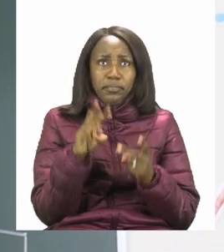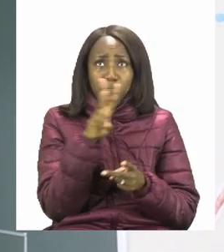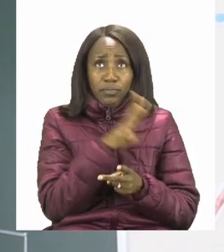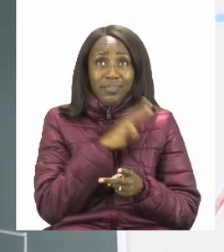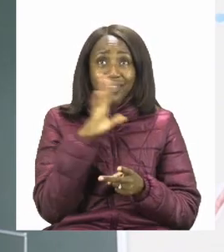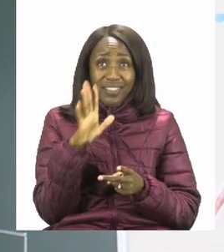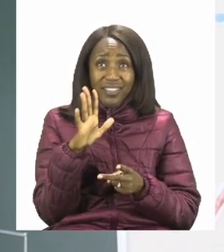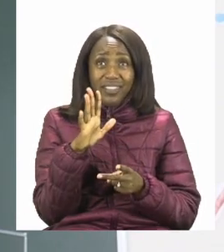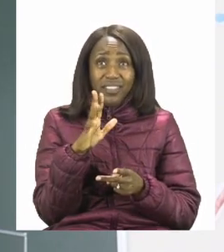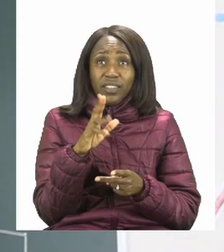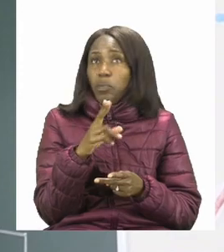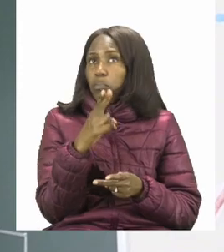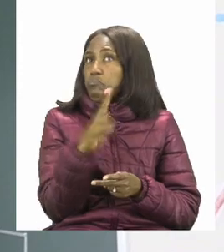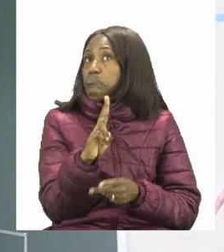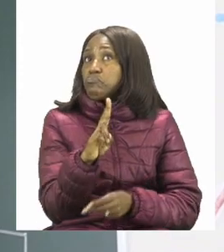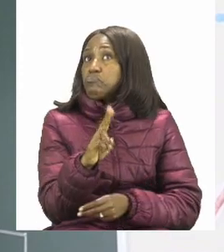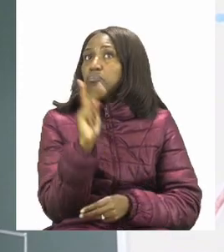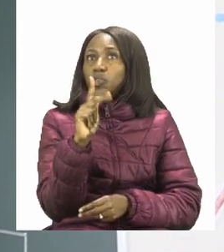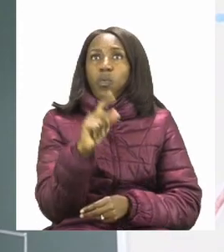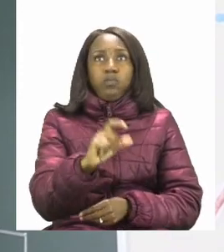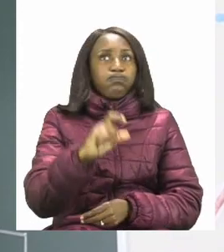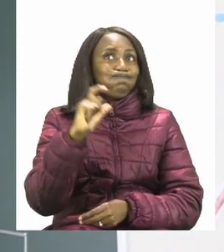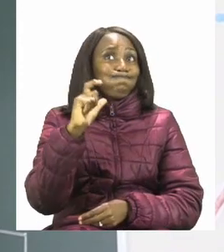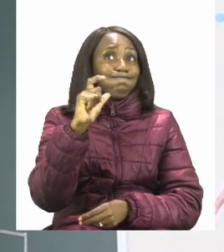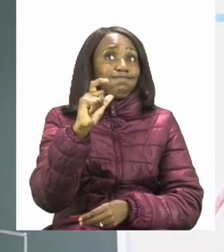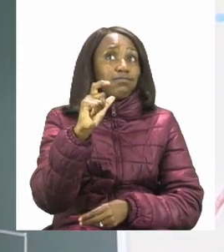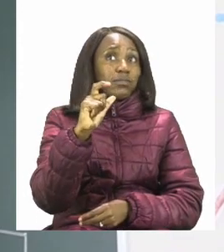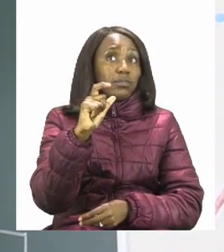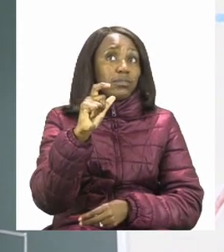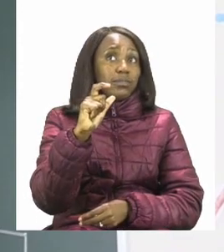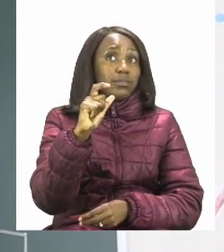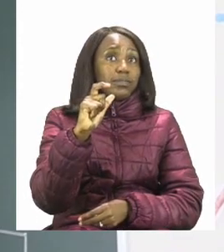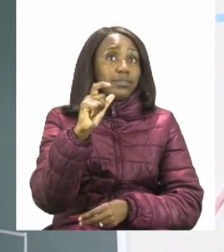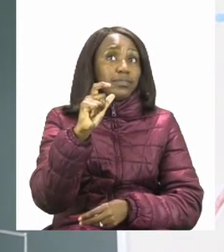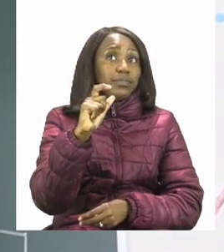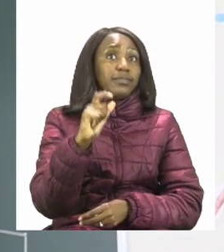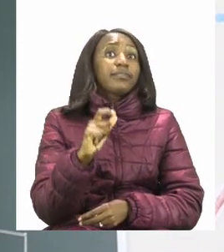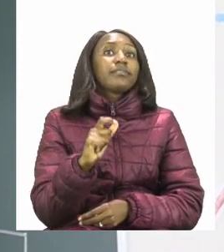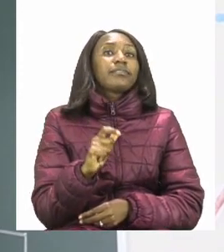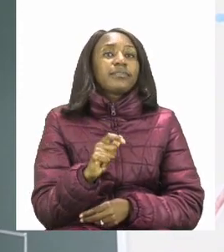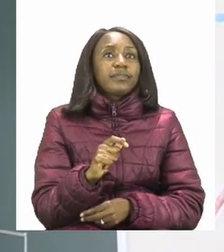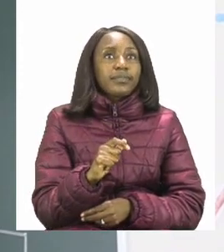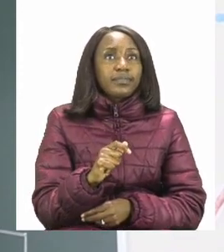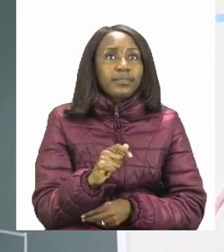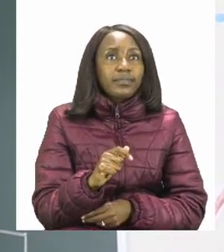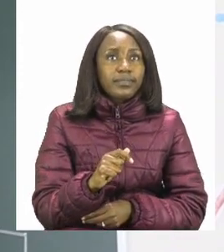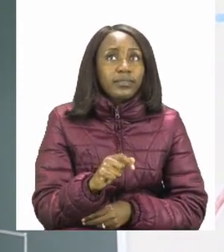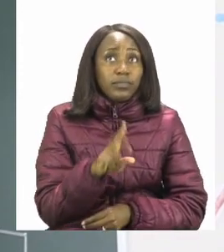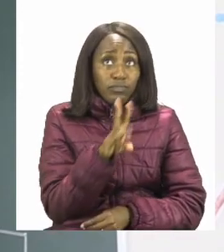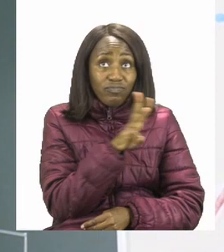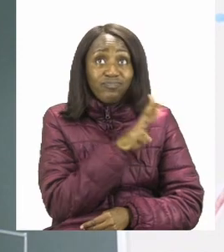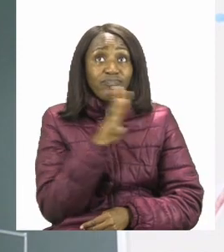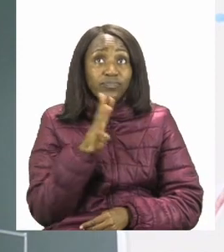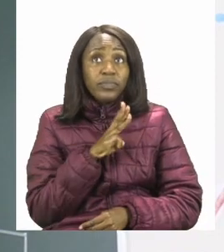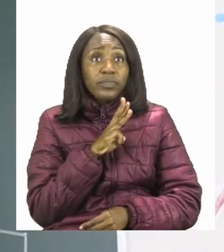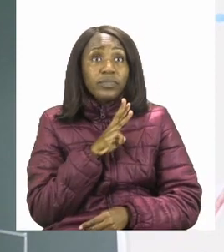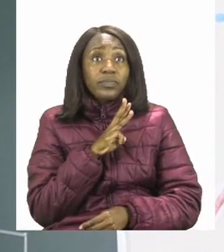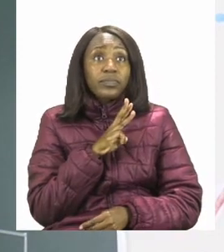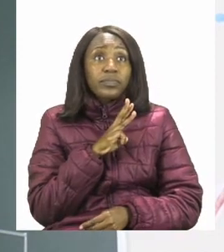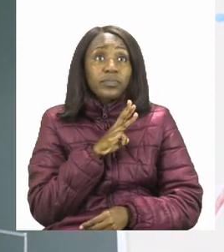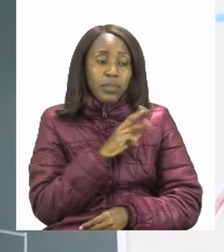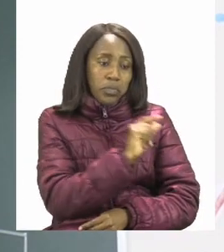say 35, that's also not correct. Because remember, 33 is